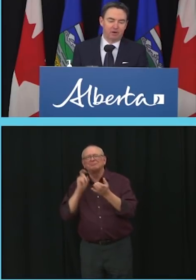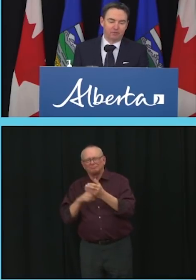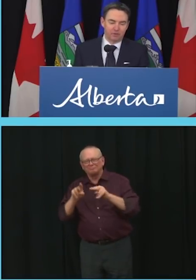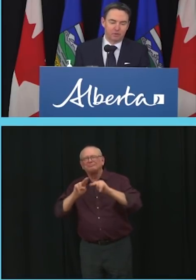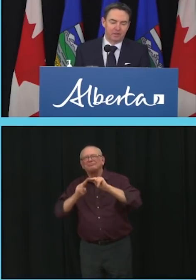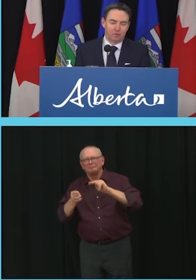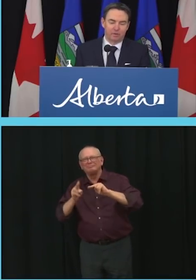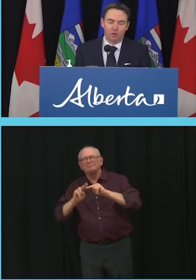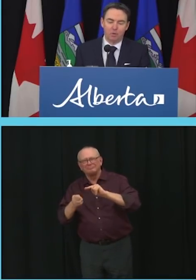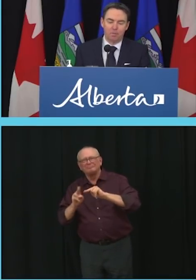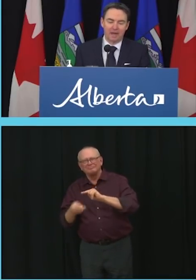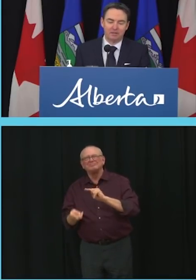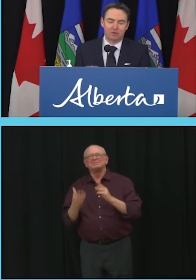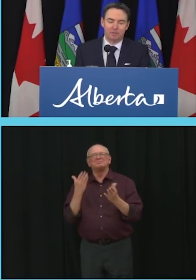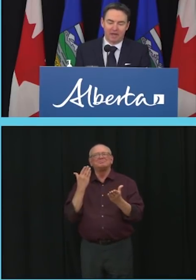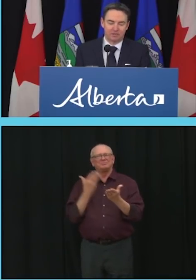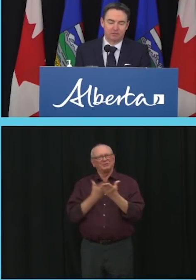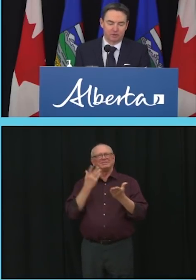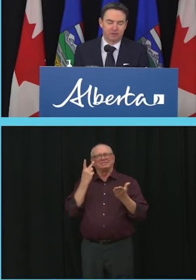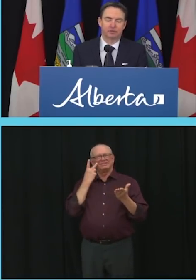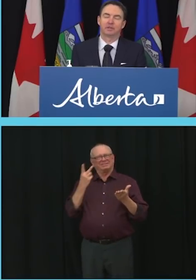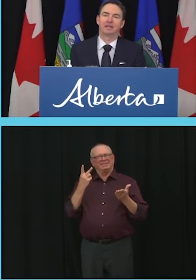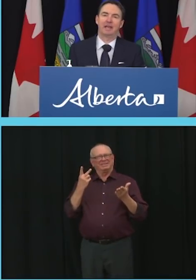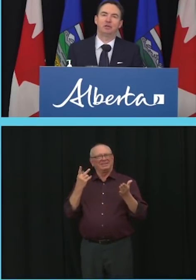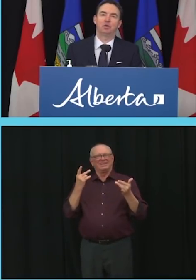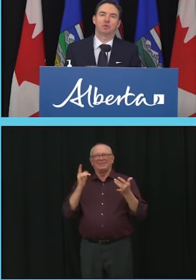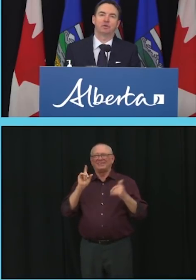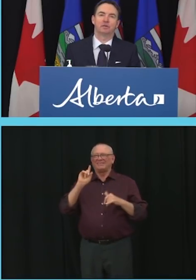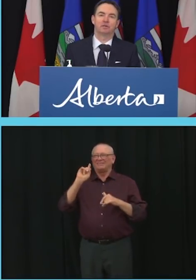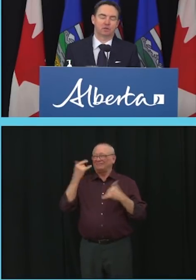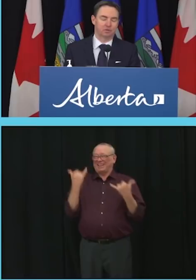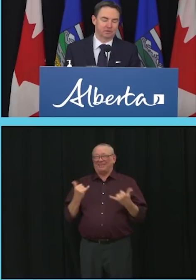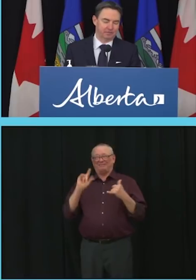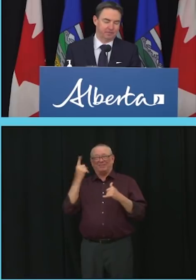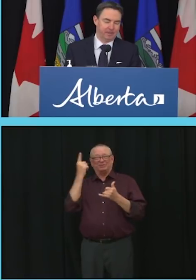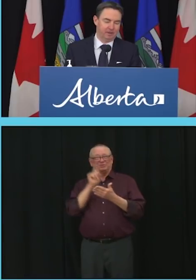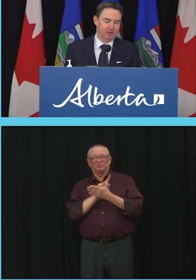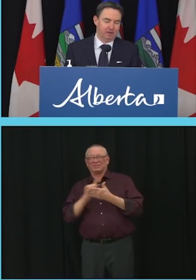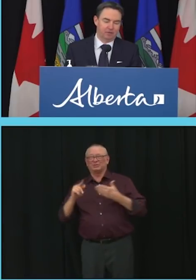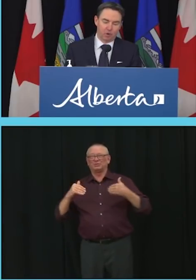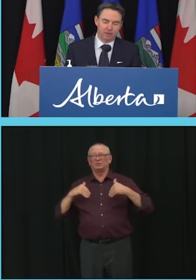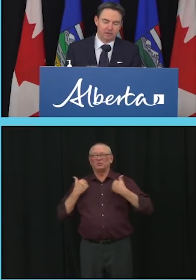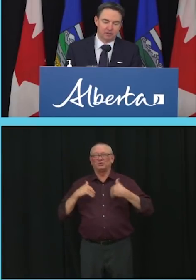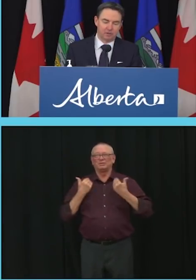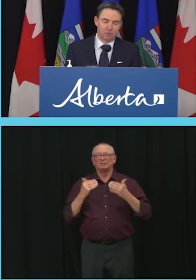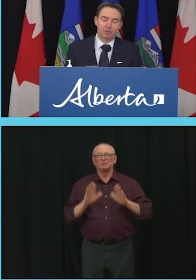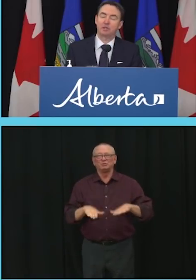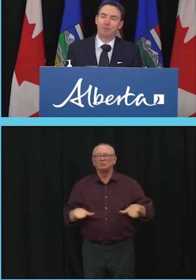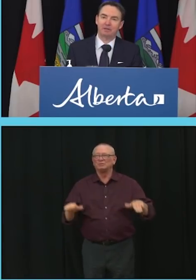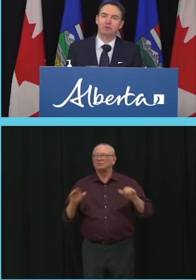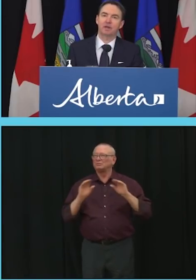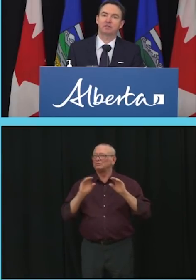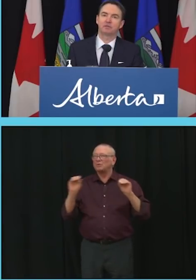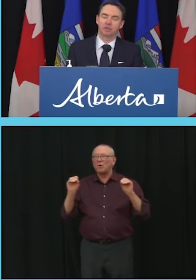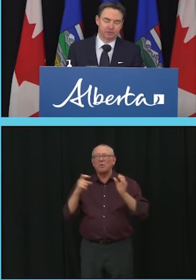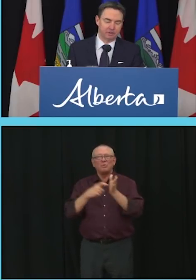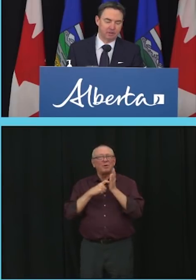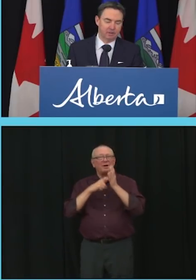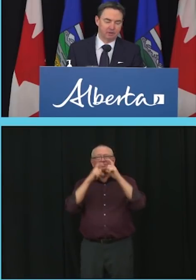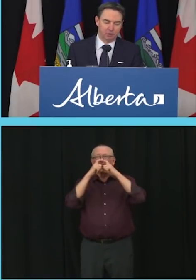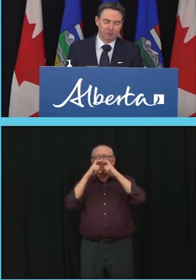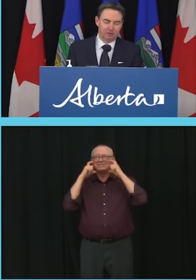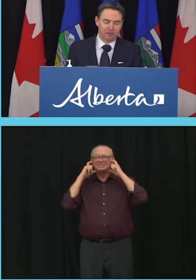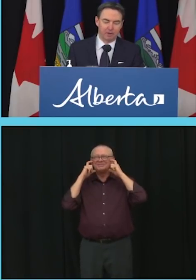start our first week with no mandatory masking for children and youth in schools. Of course, we respect the rights of